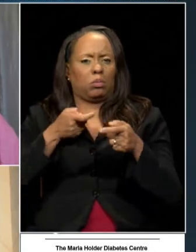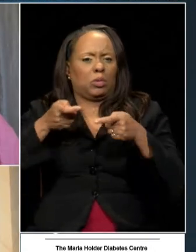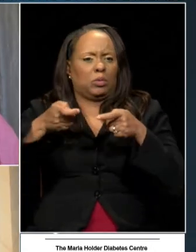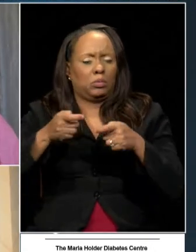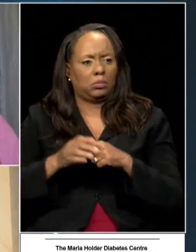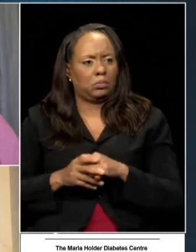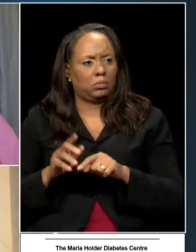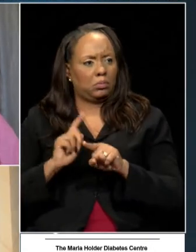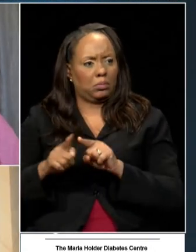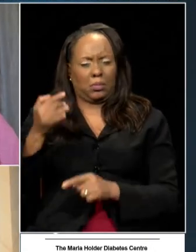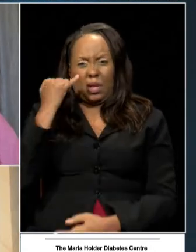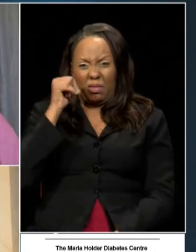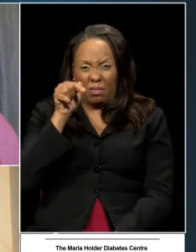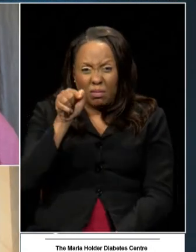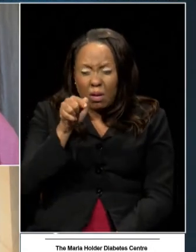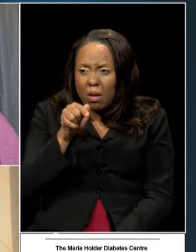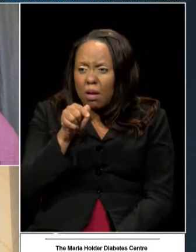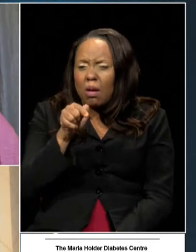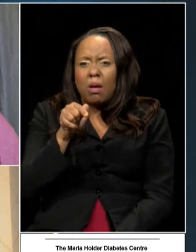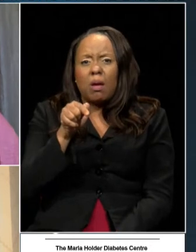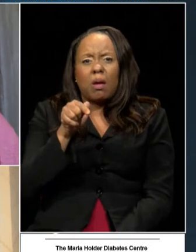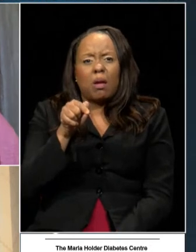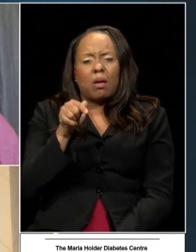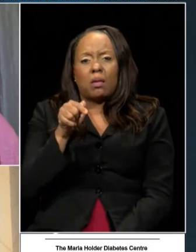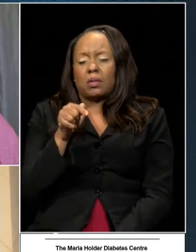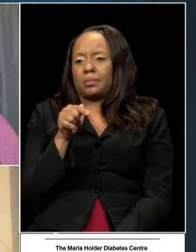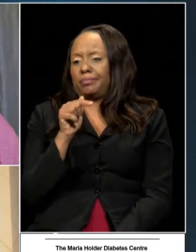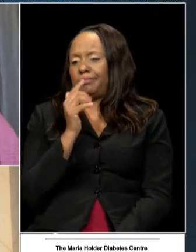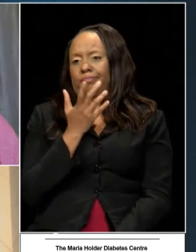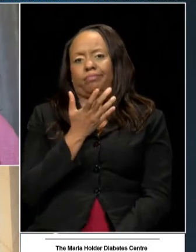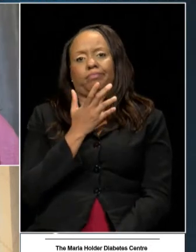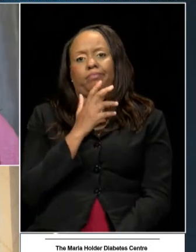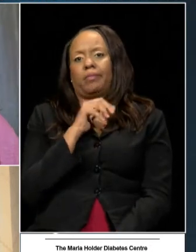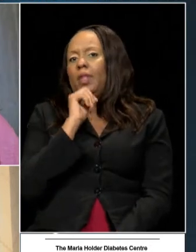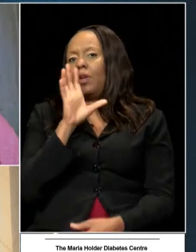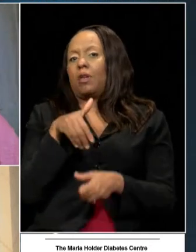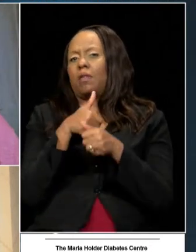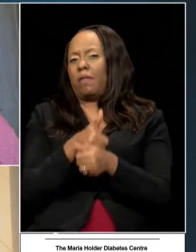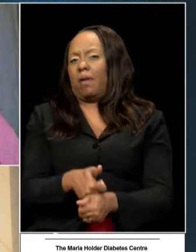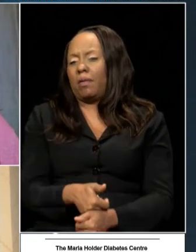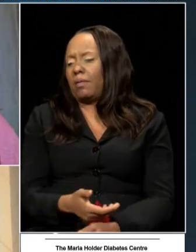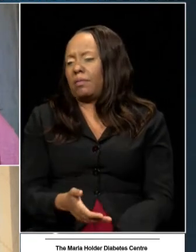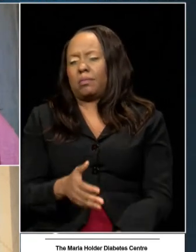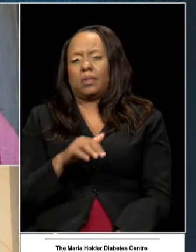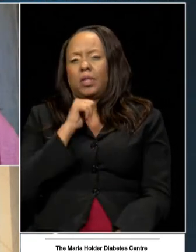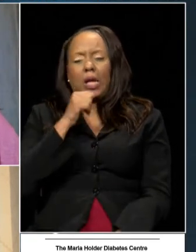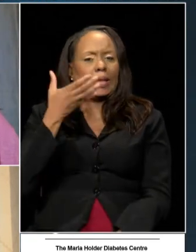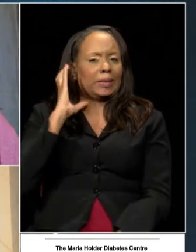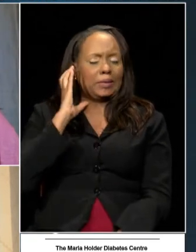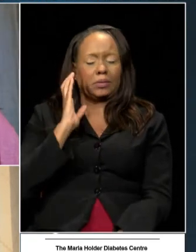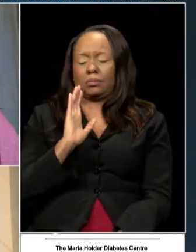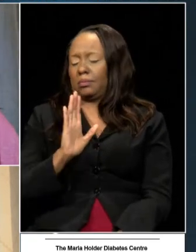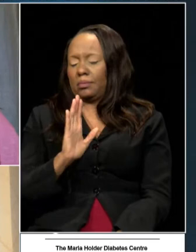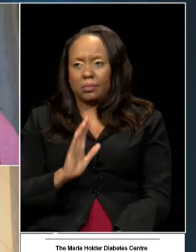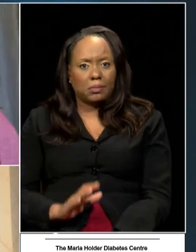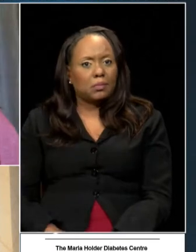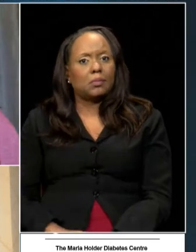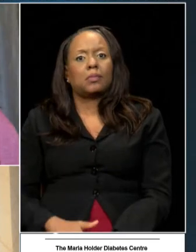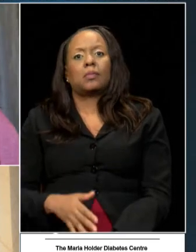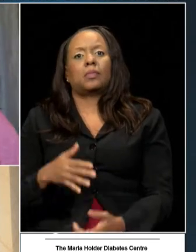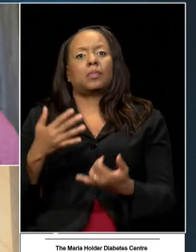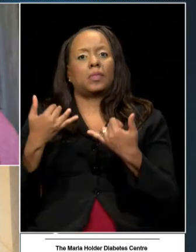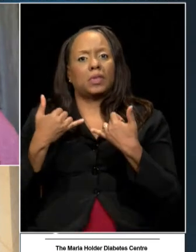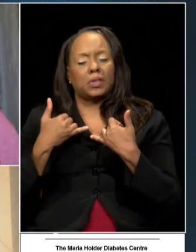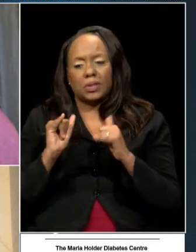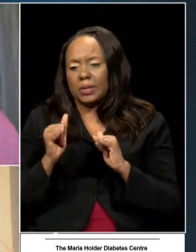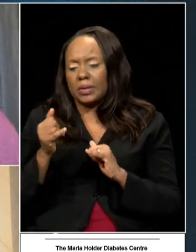the patients are definitely not going to follow your advice, then you mm-hmm. still need to follow them up and see if what their measures are doing